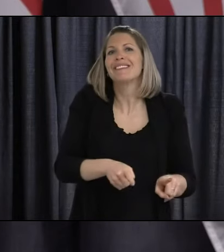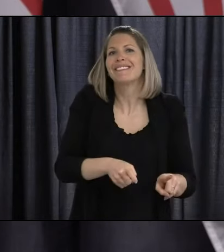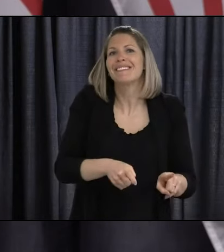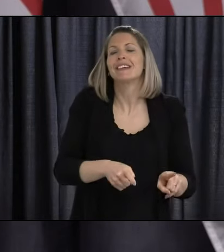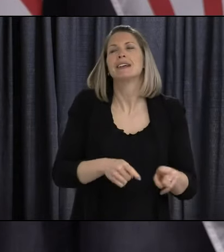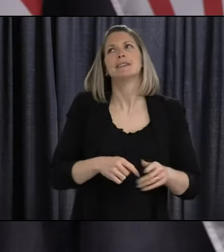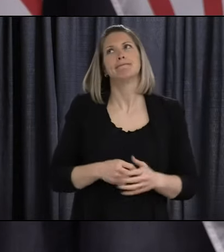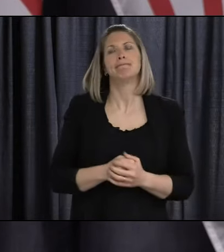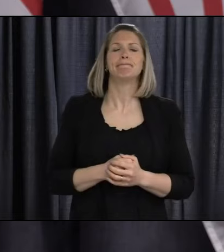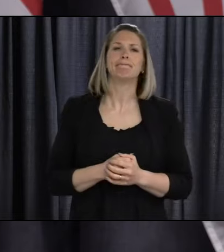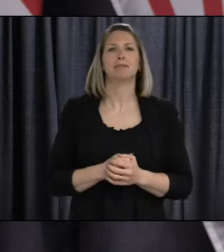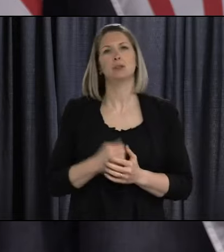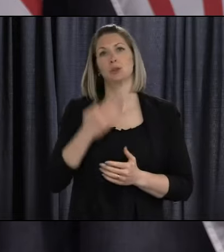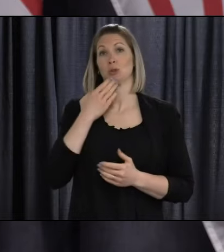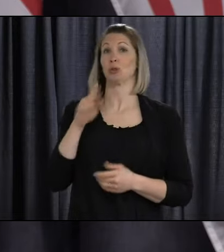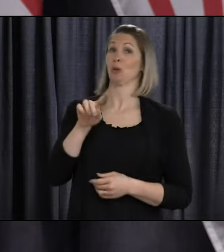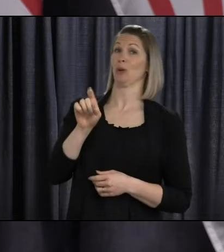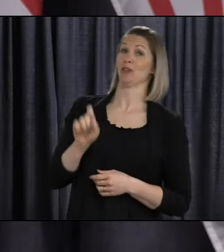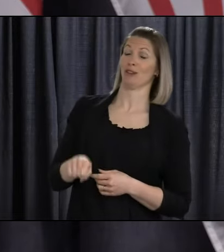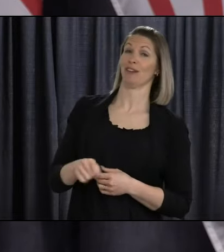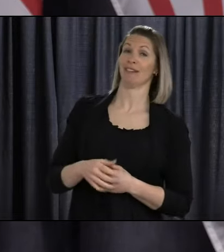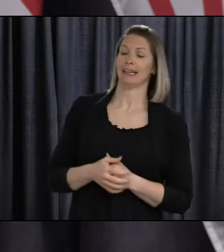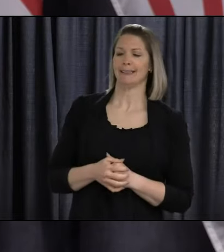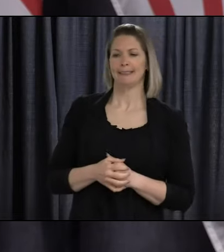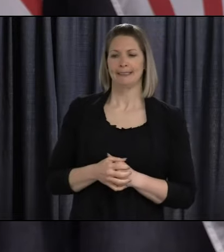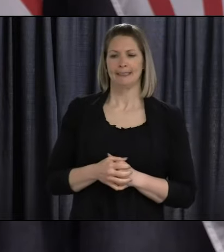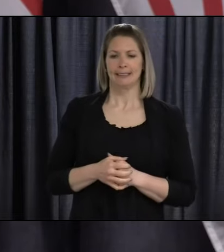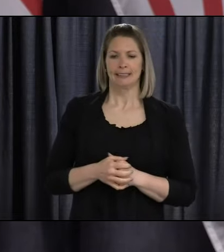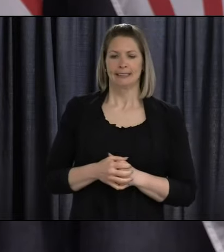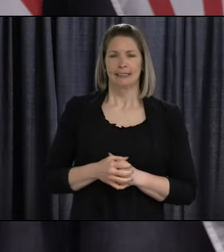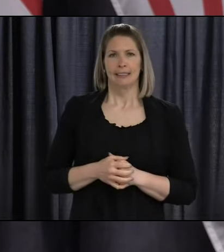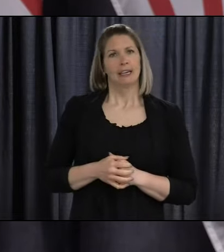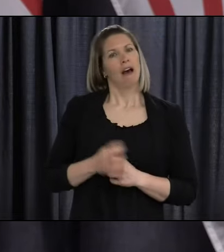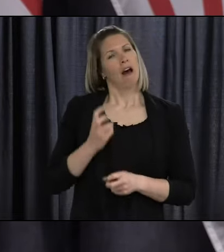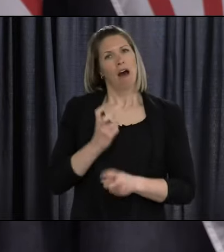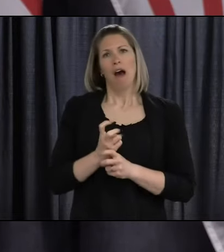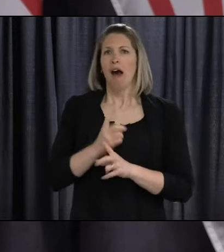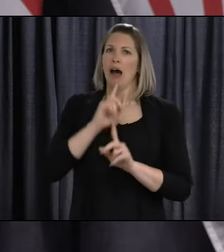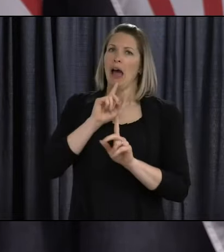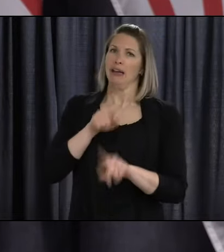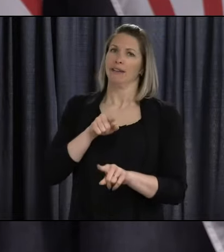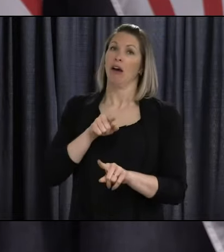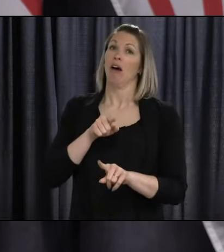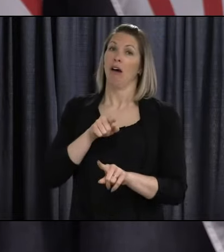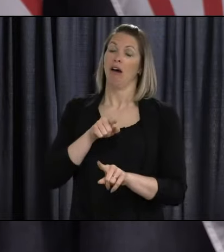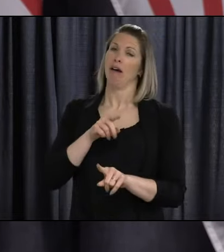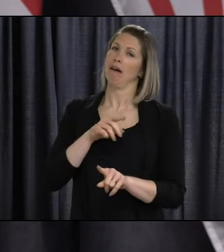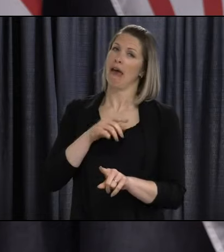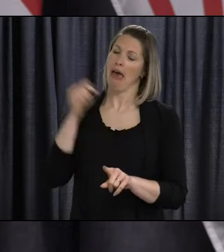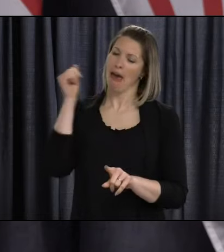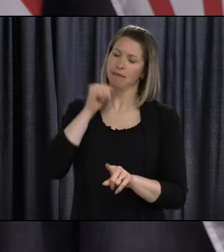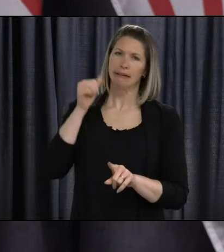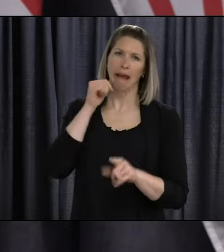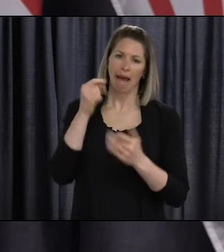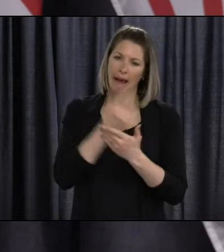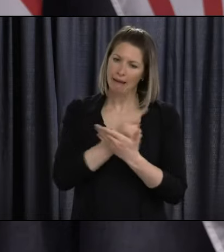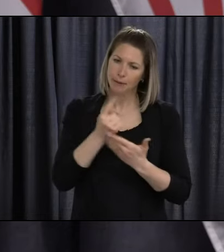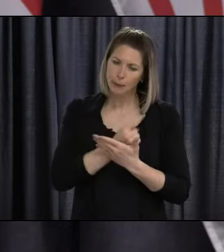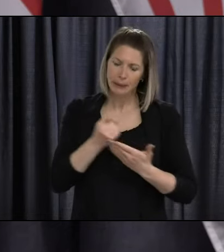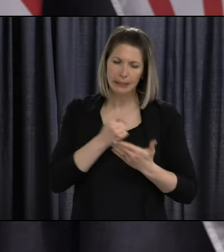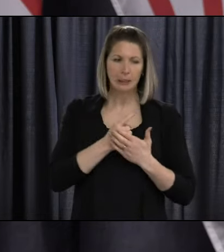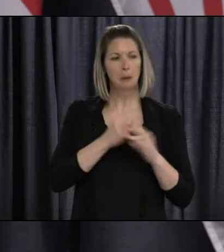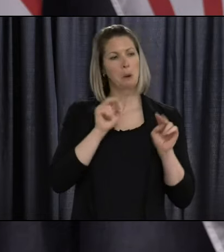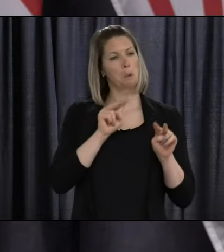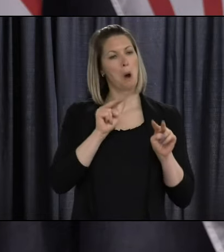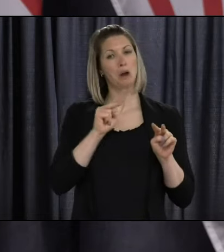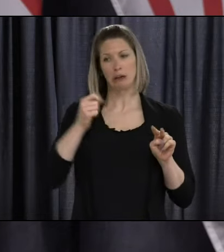we can only answer that as you know, the epidemiology of elsewhere changes, and